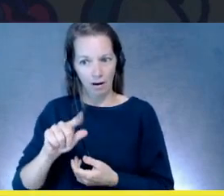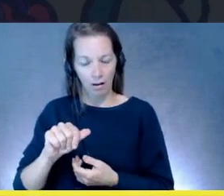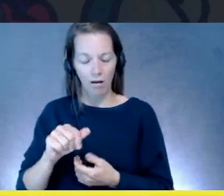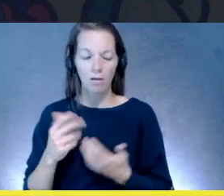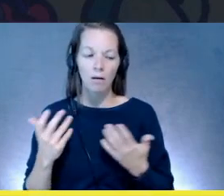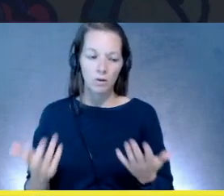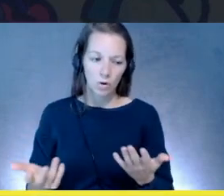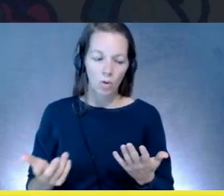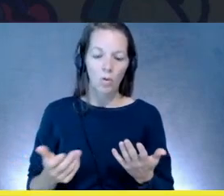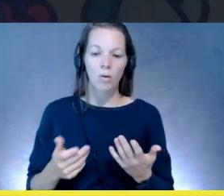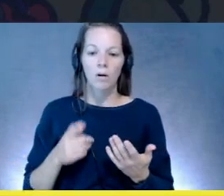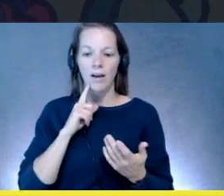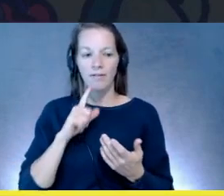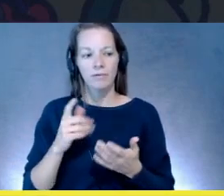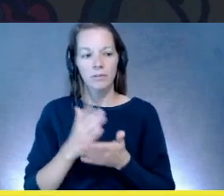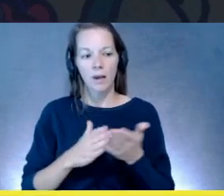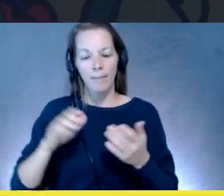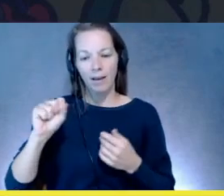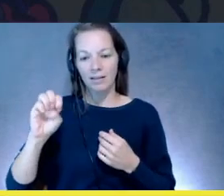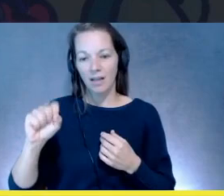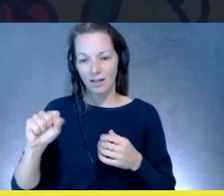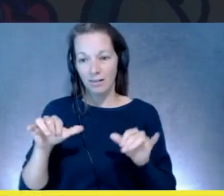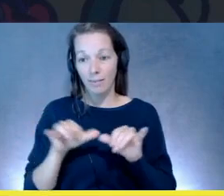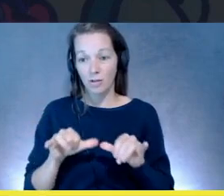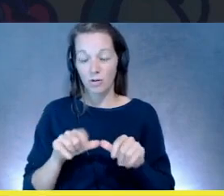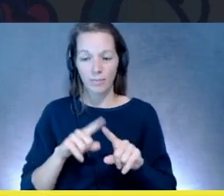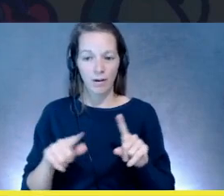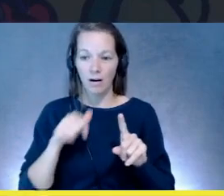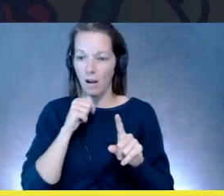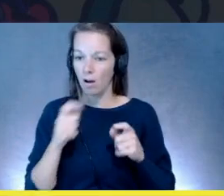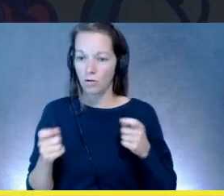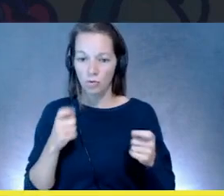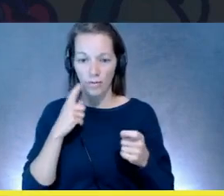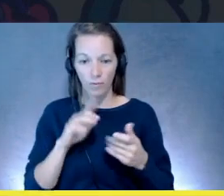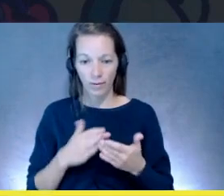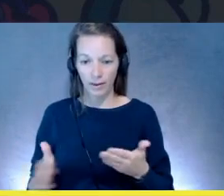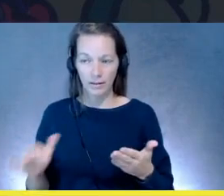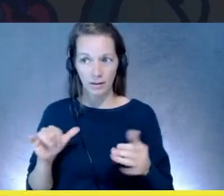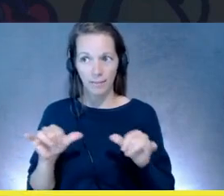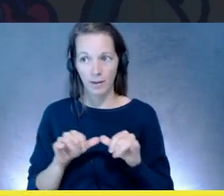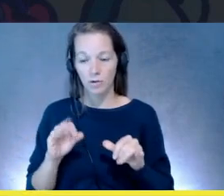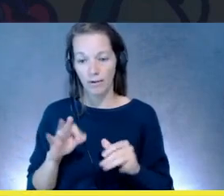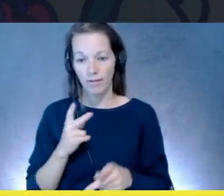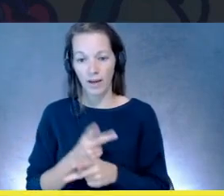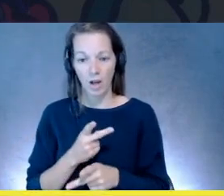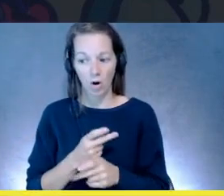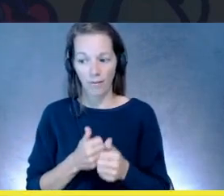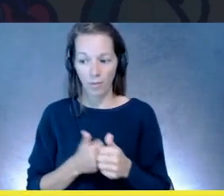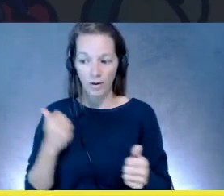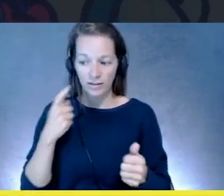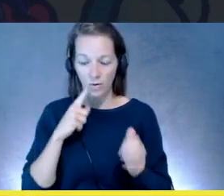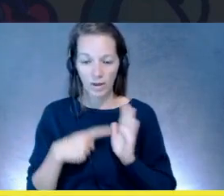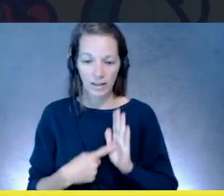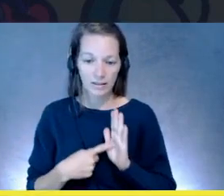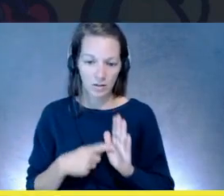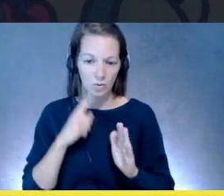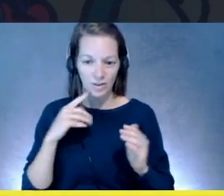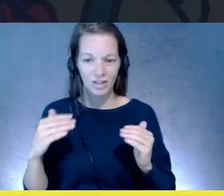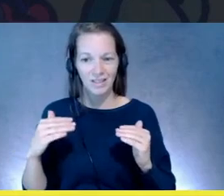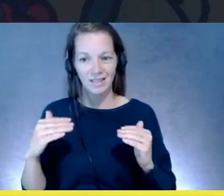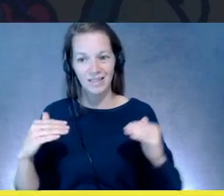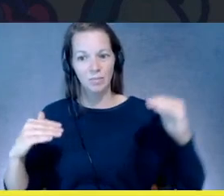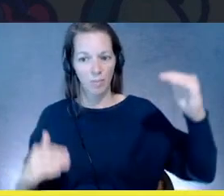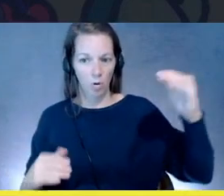robust socioeconomic measures, but it's not able to control for things like measures of care avoidance, for instance, which disproportionately